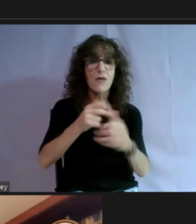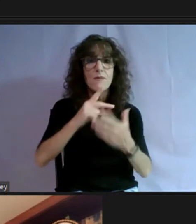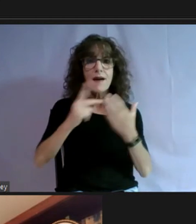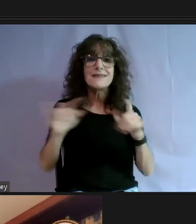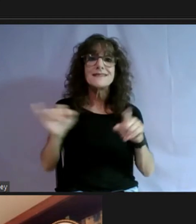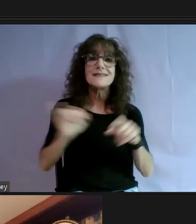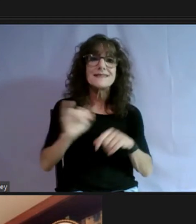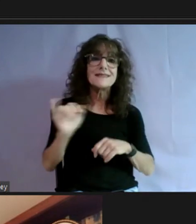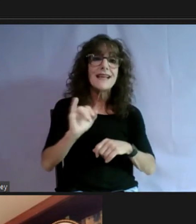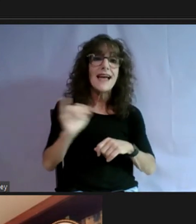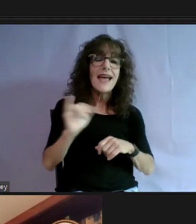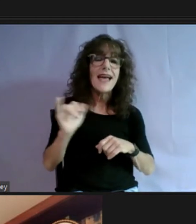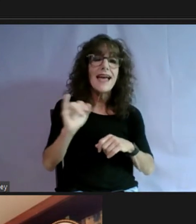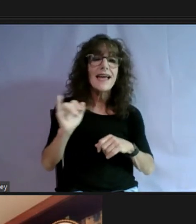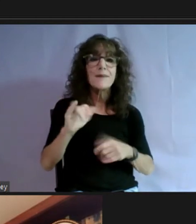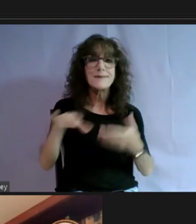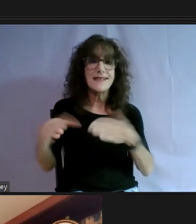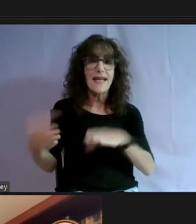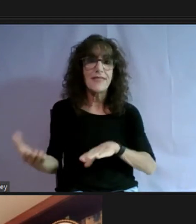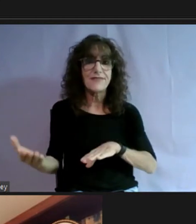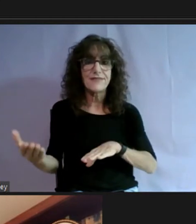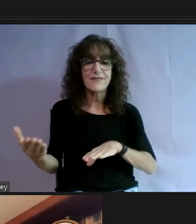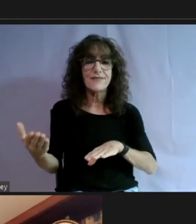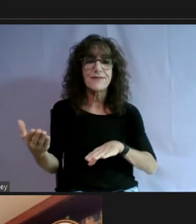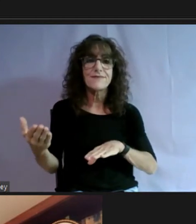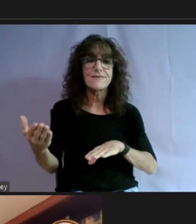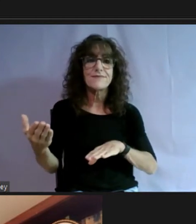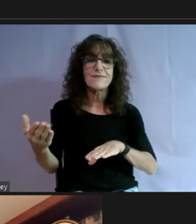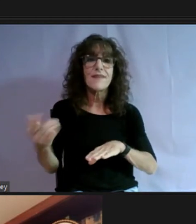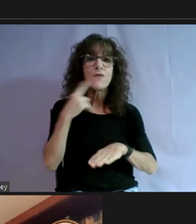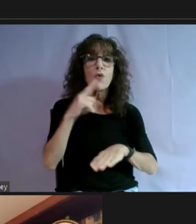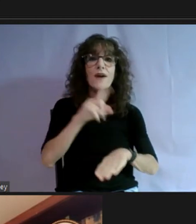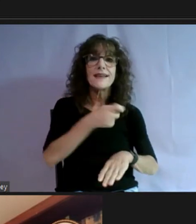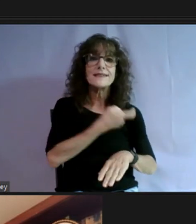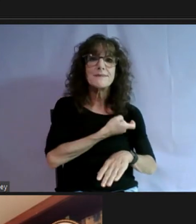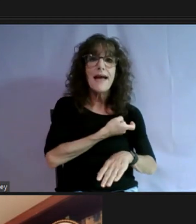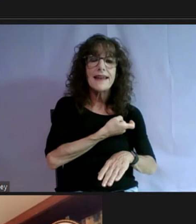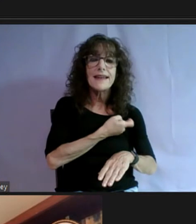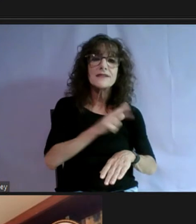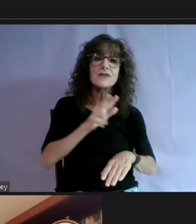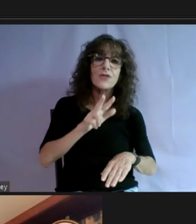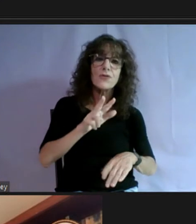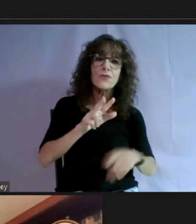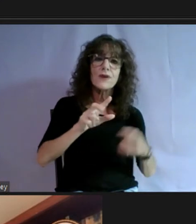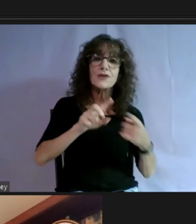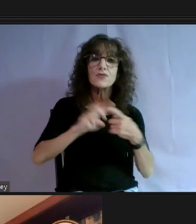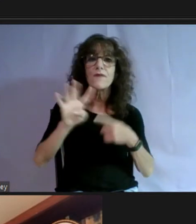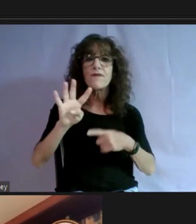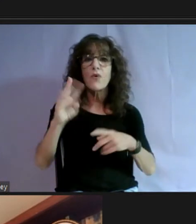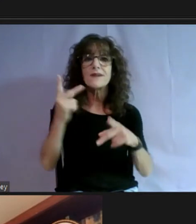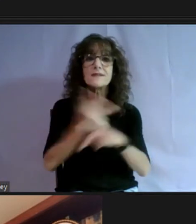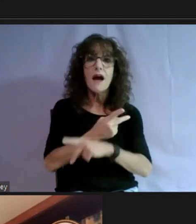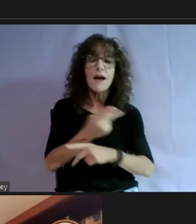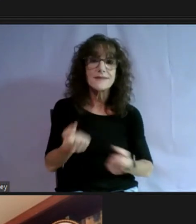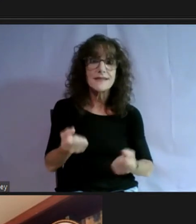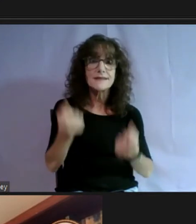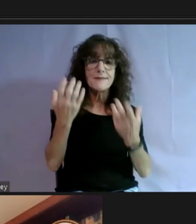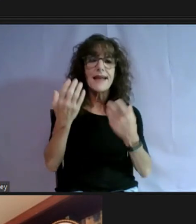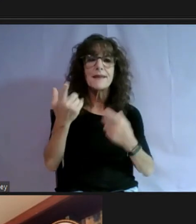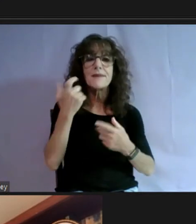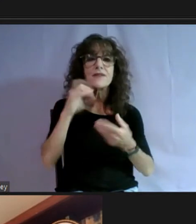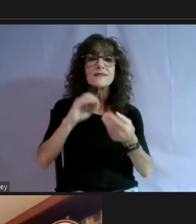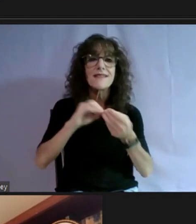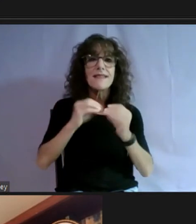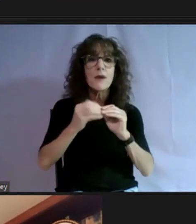deaths, 1.5 times as many deaths. Um, for Hispanics, it's about 3 to 4 times as many cases. Because those cases